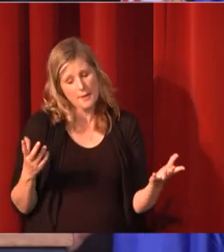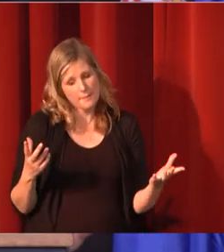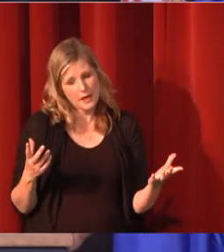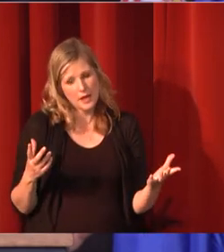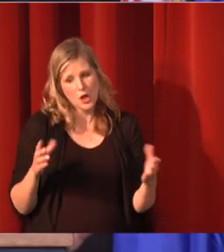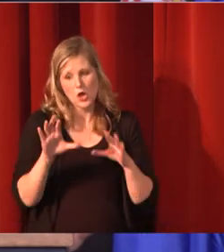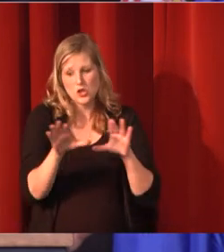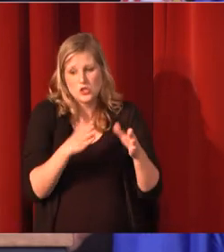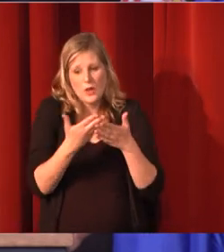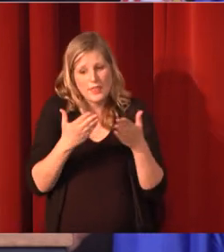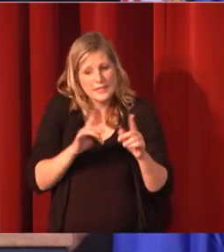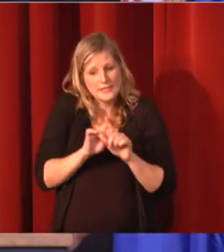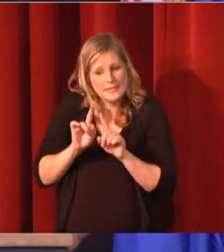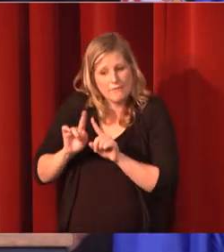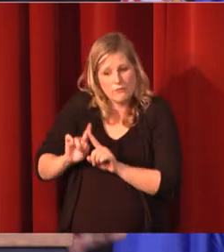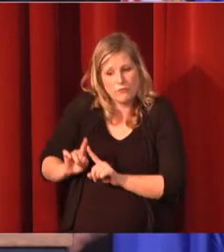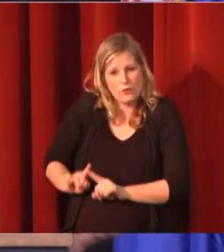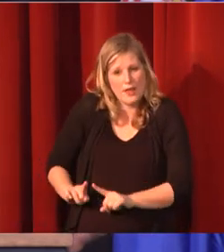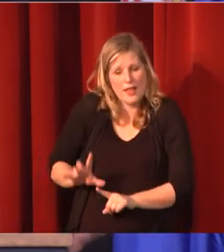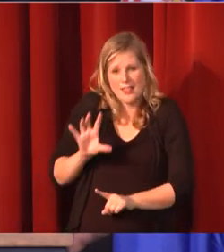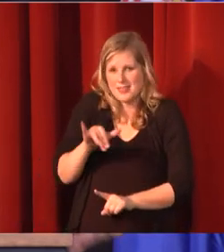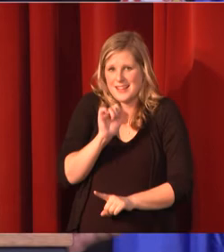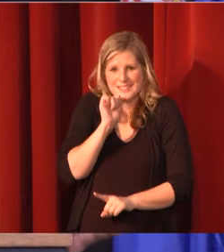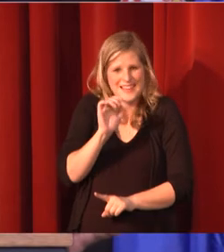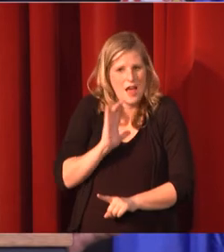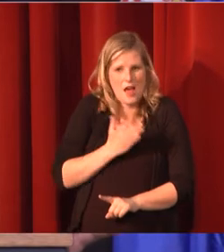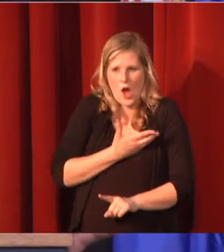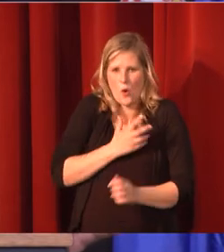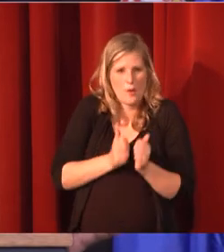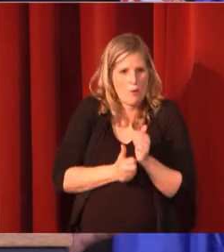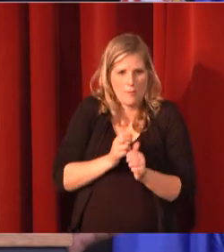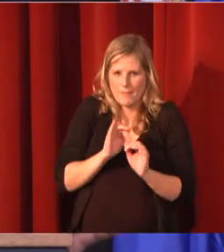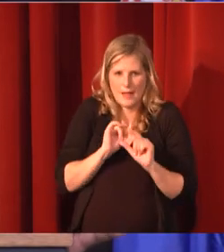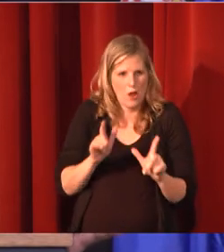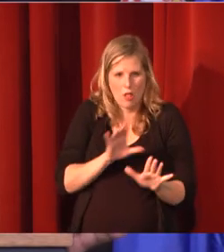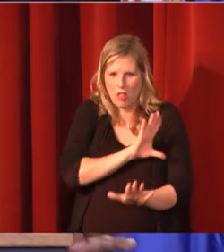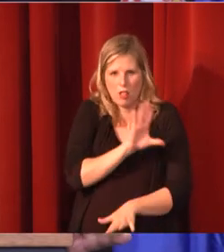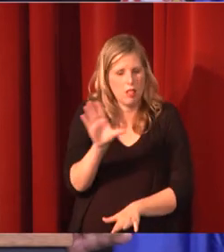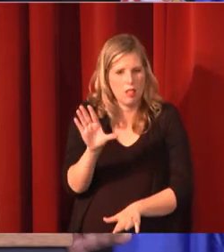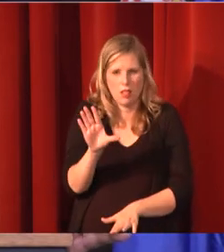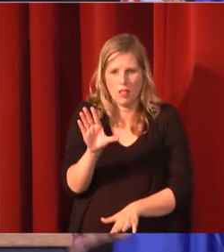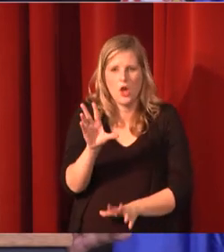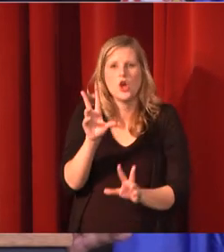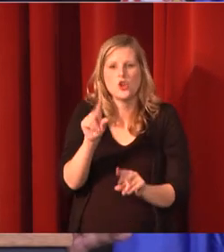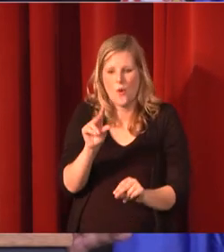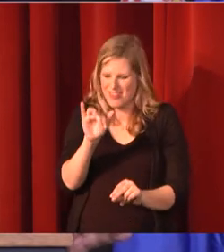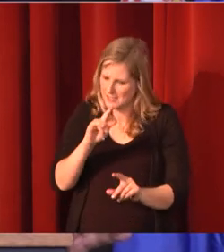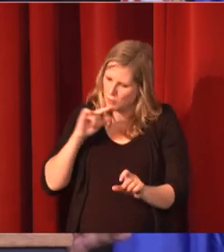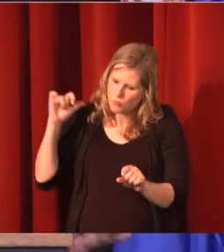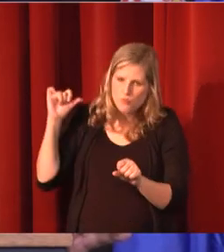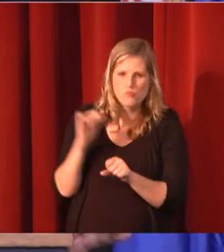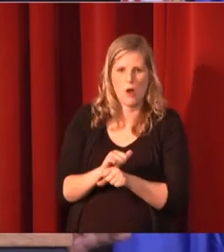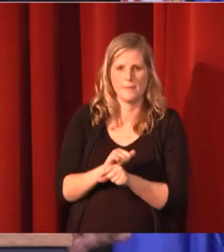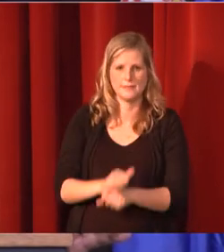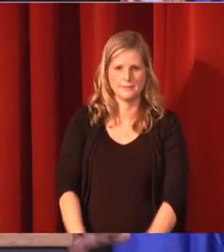things differently isn't our problem at all it's our promise